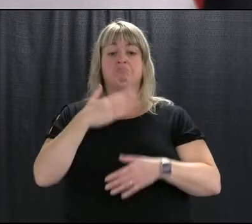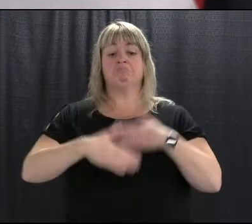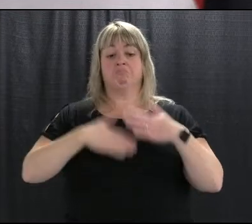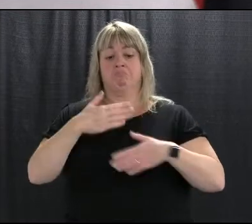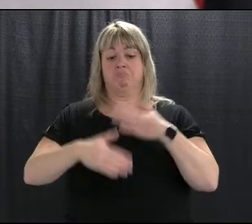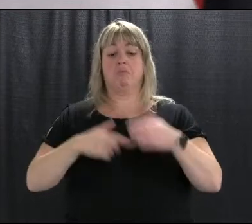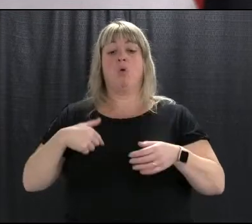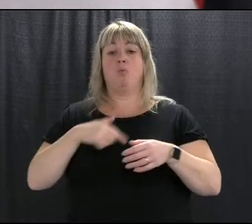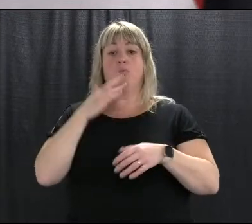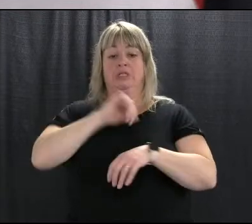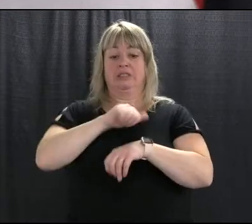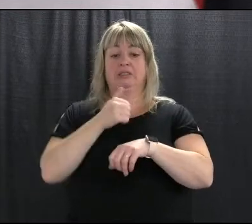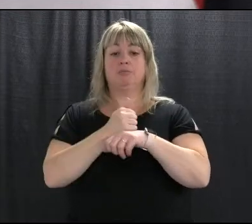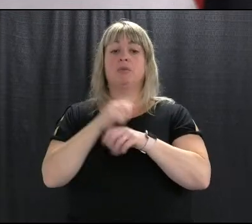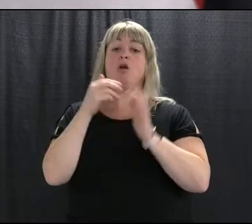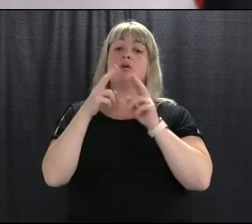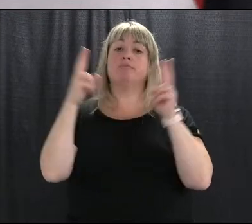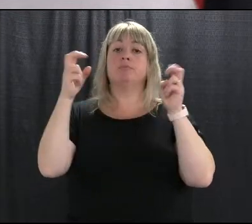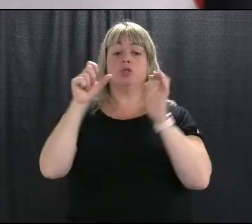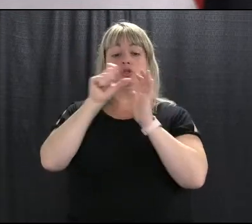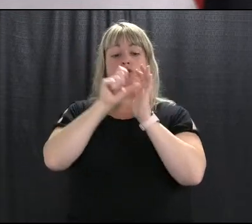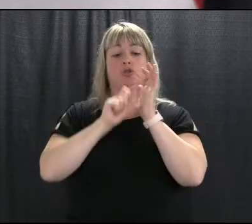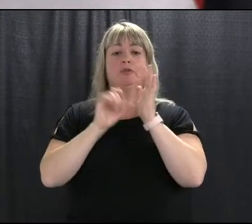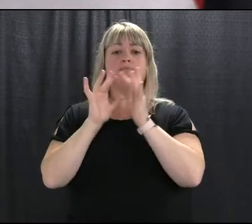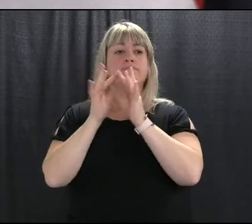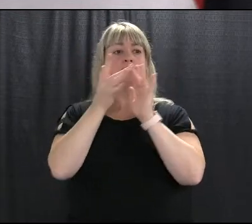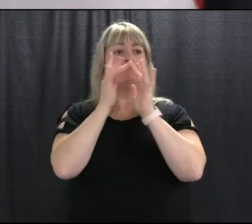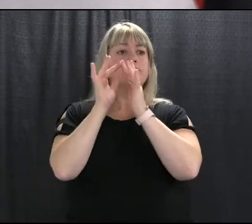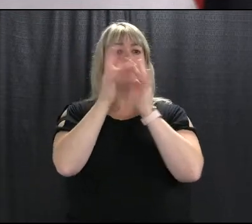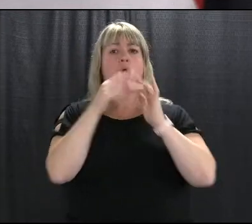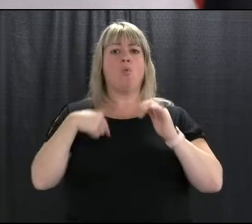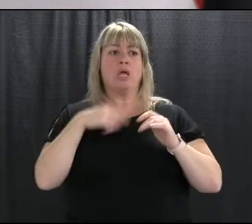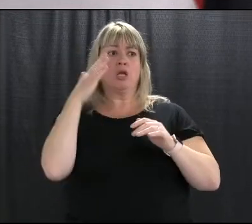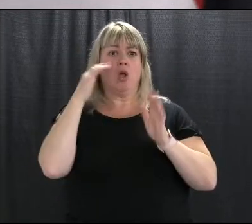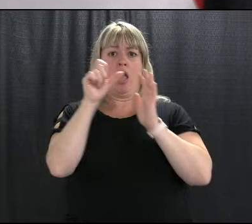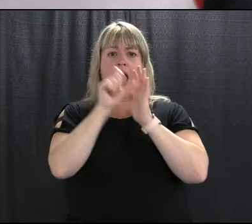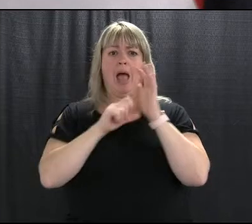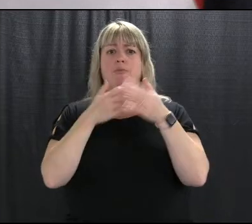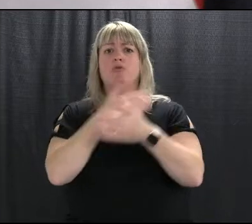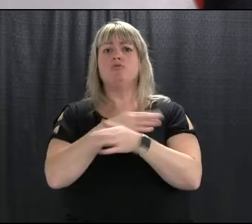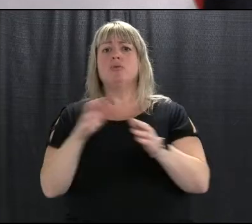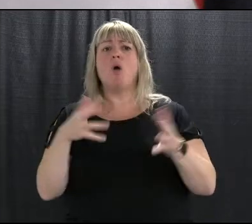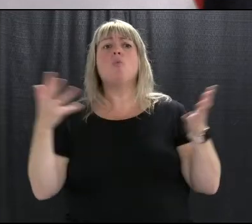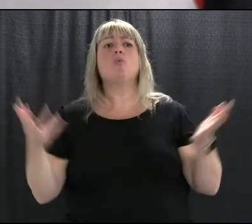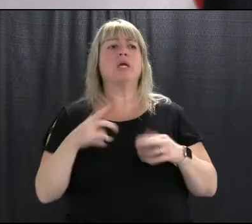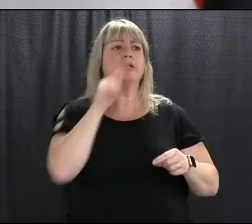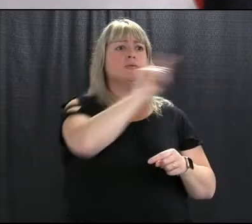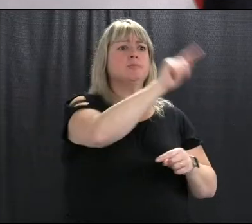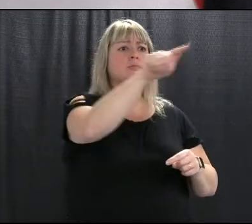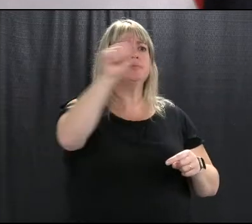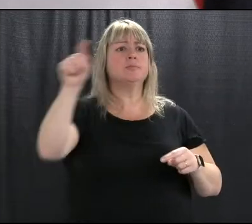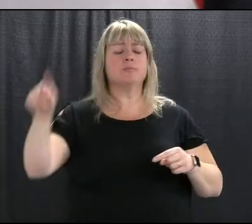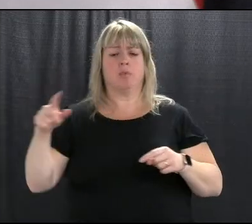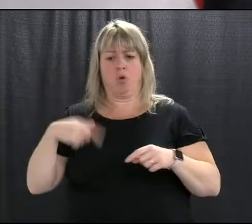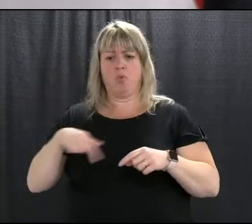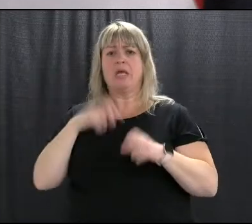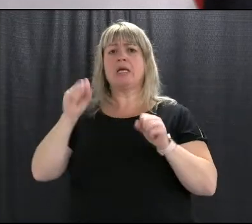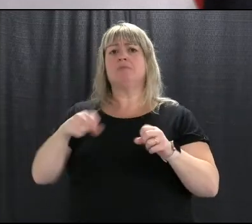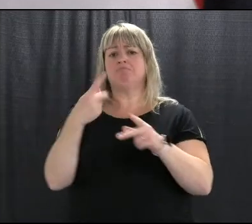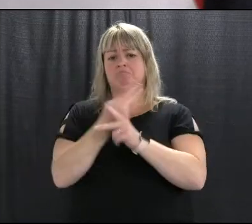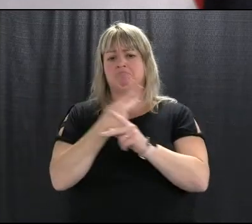a surgery network that integrates all the surgery units across the province and allows solutions